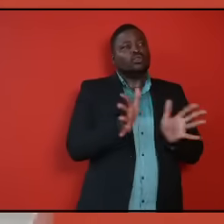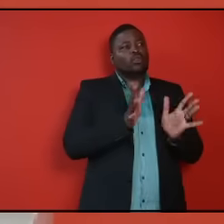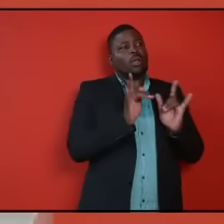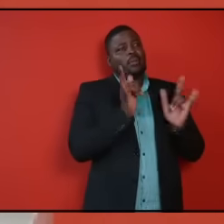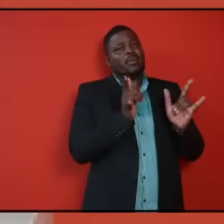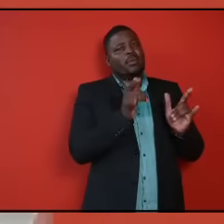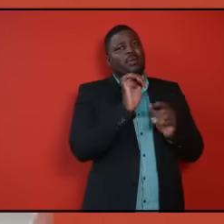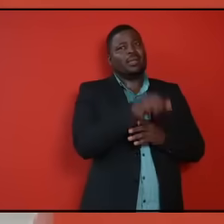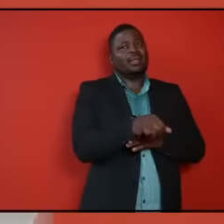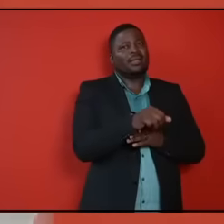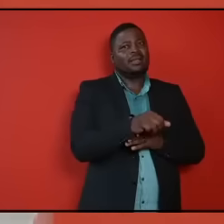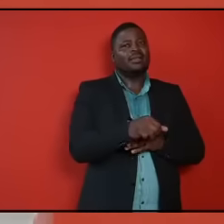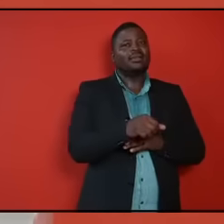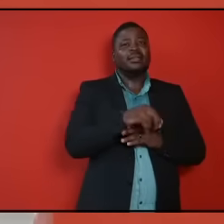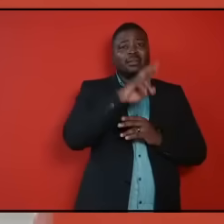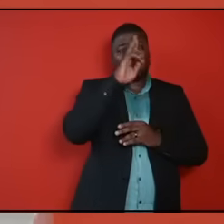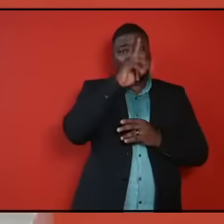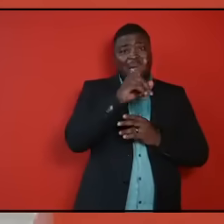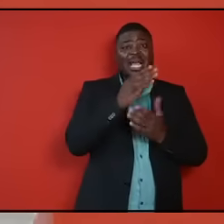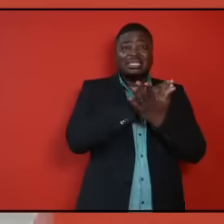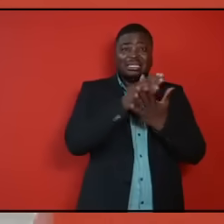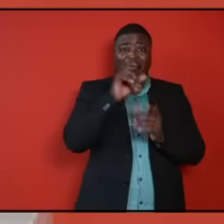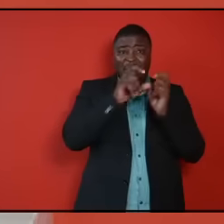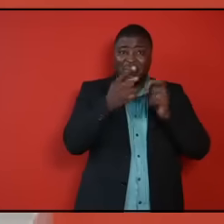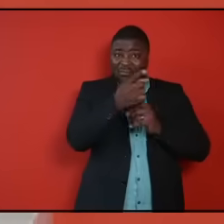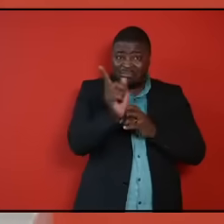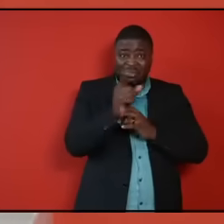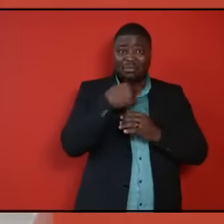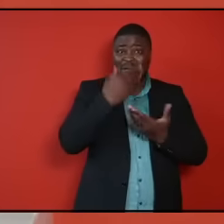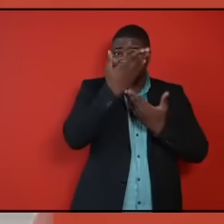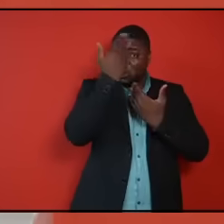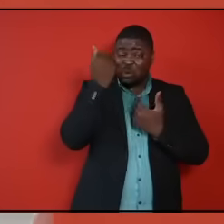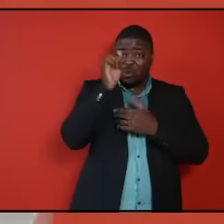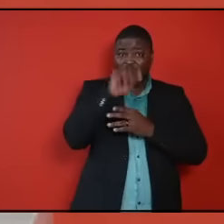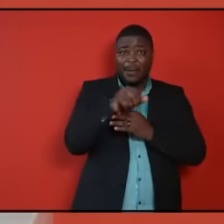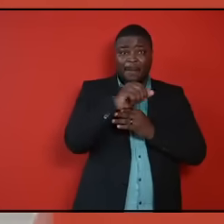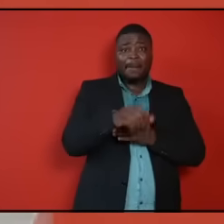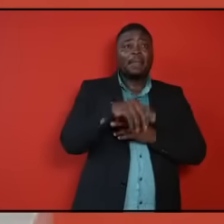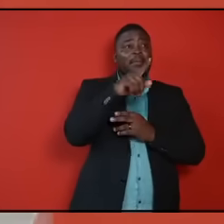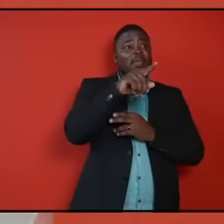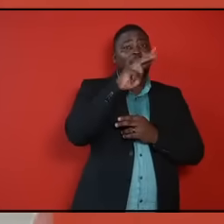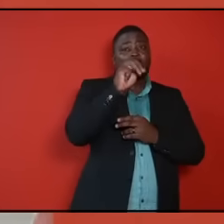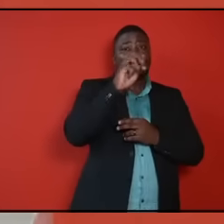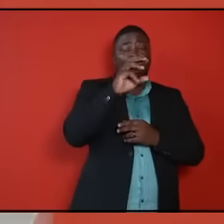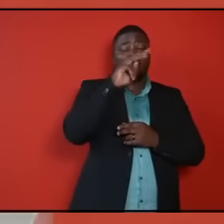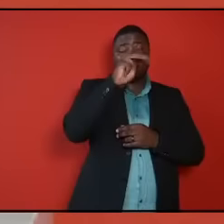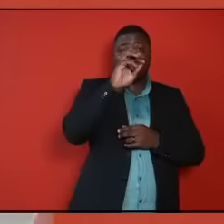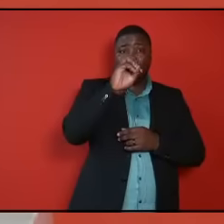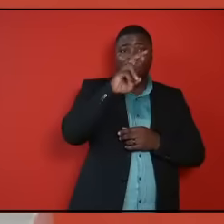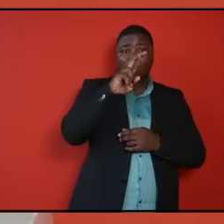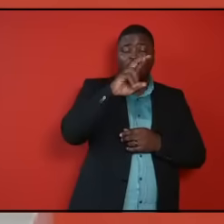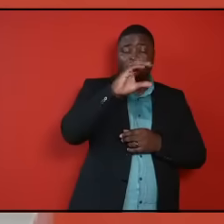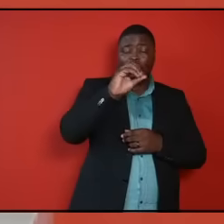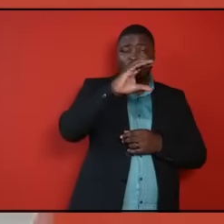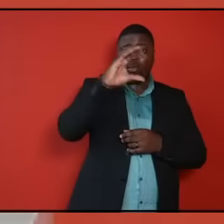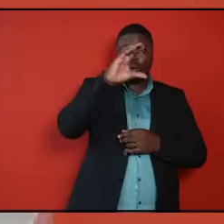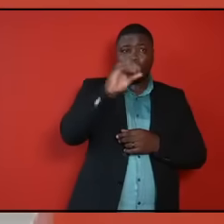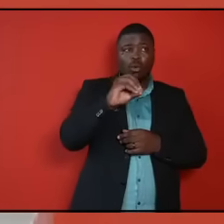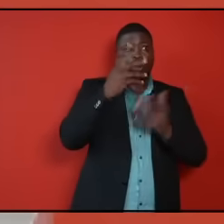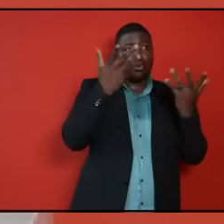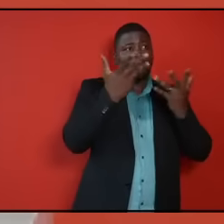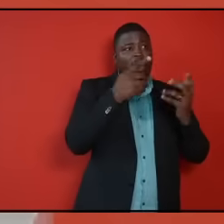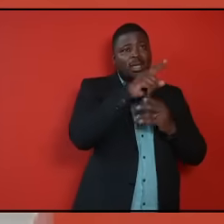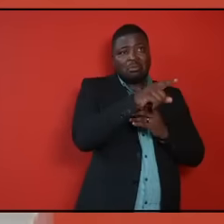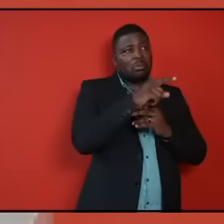Firstly, some of you don't even know where Morocco is. But if I go there, you are going to start knowing Morocco. The same way you started knowing